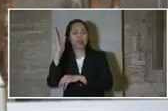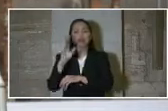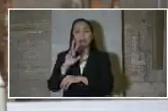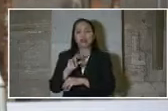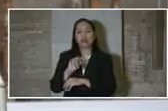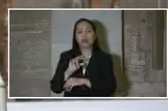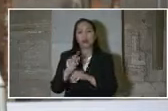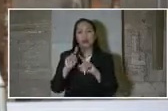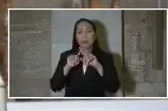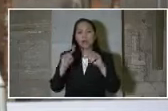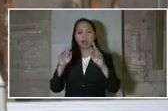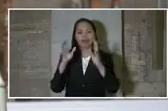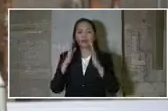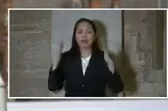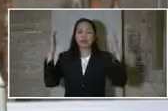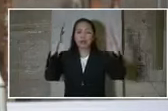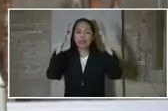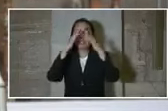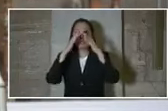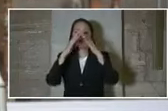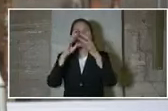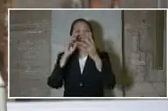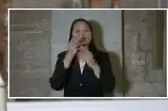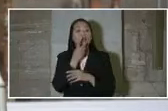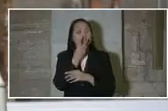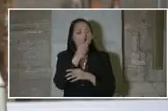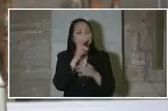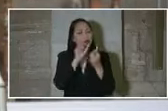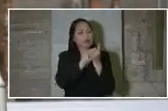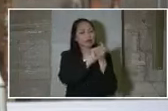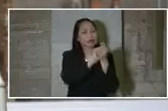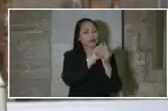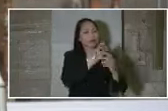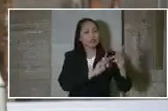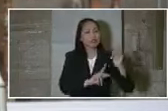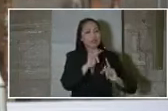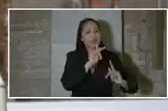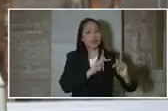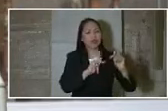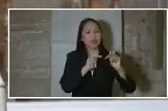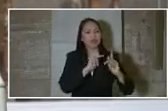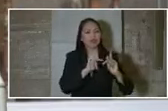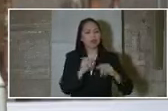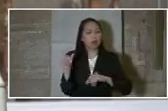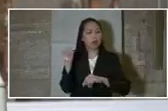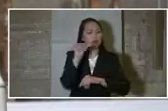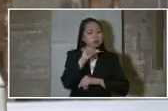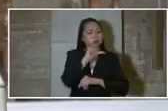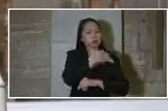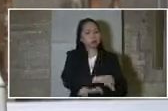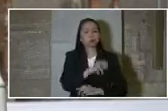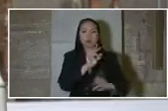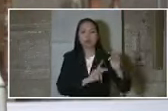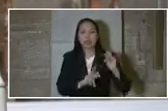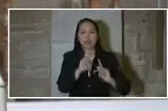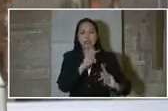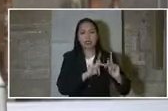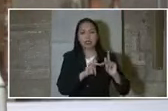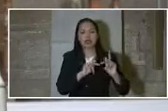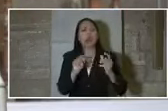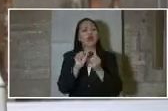was seen with them, with those who are oppressed, with those who